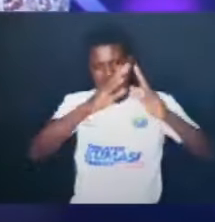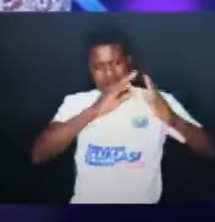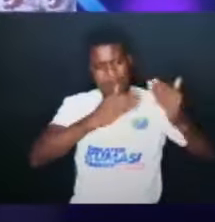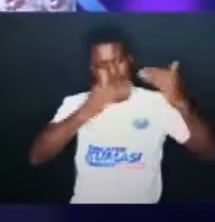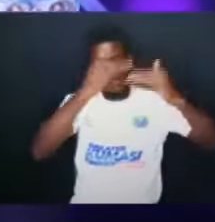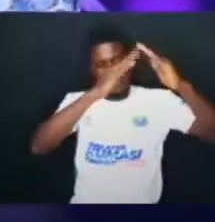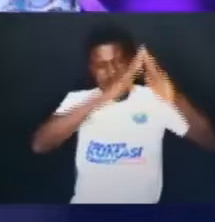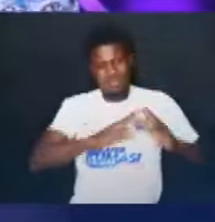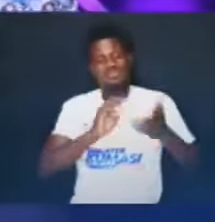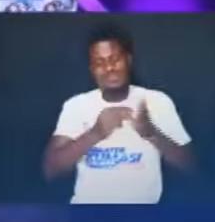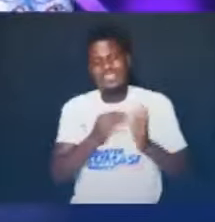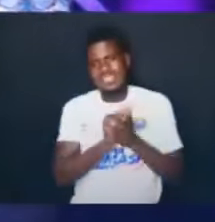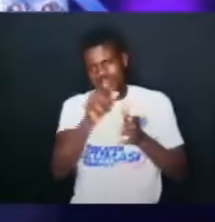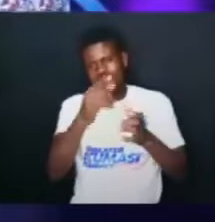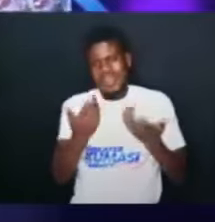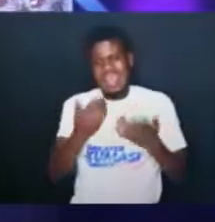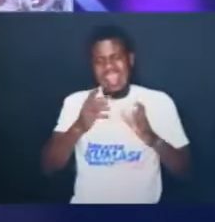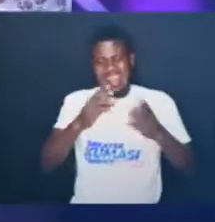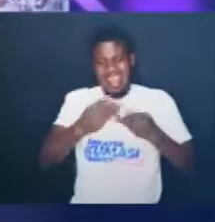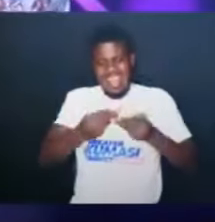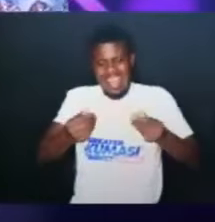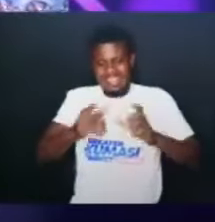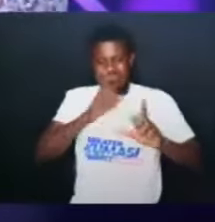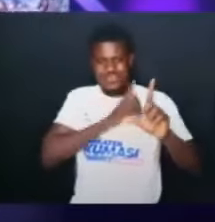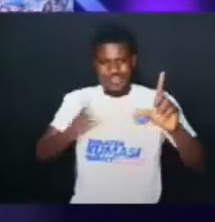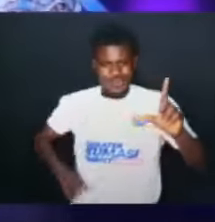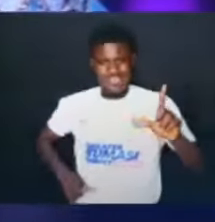So we are